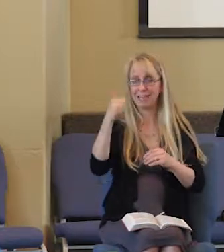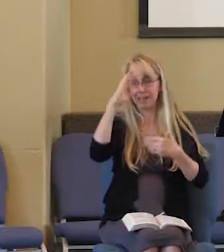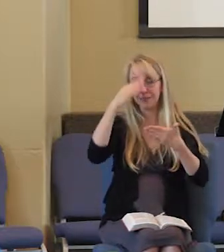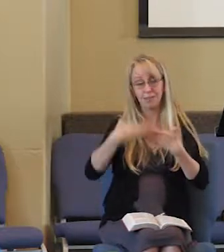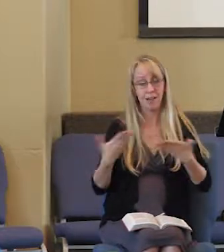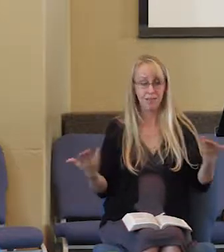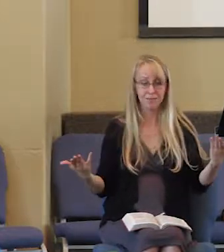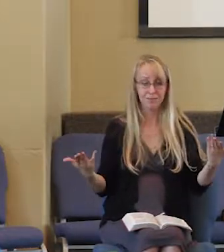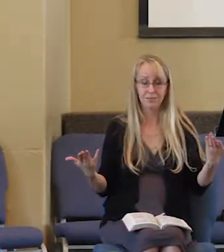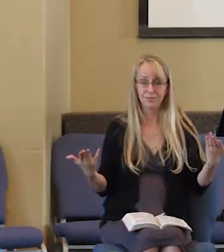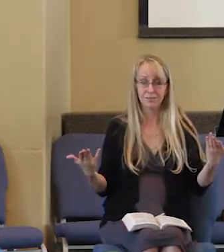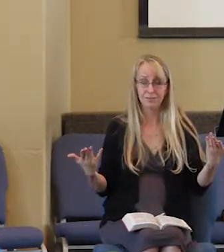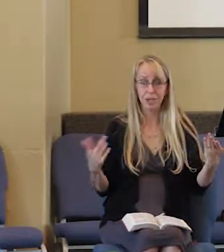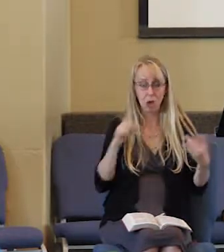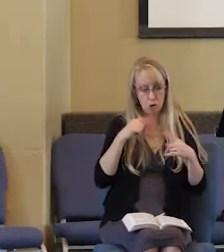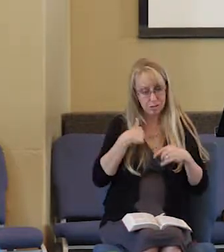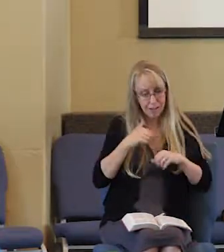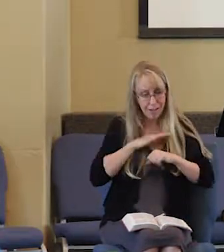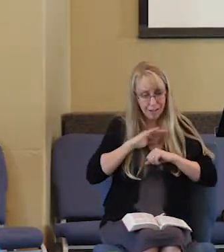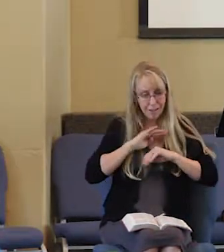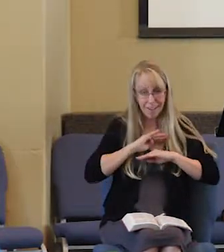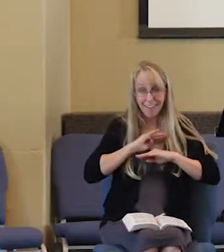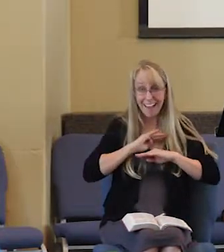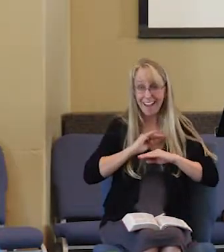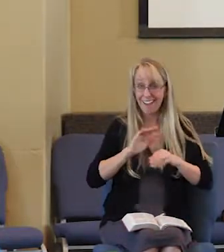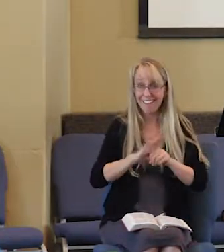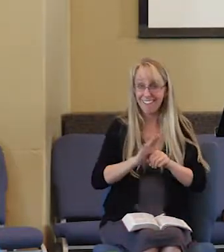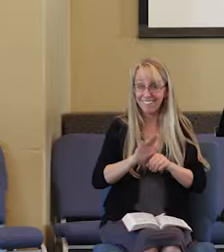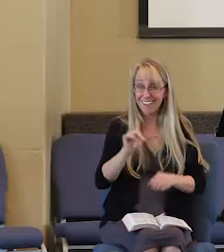sons? Aren't I enough, honey?